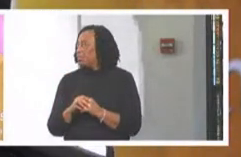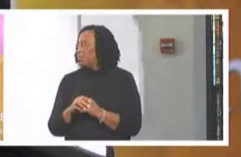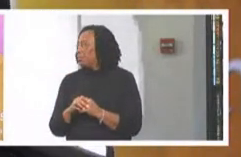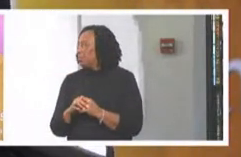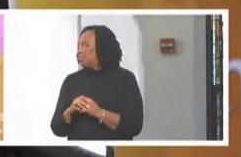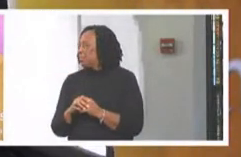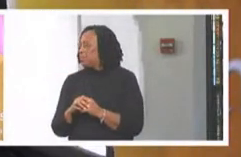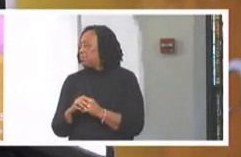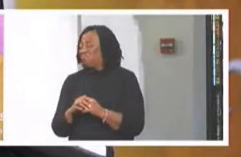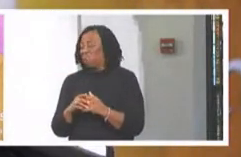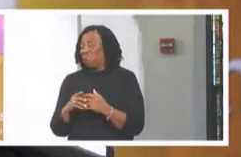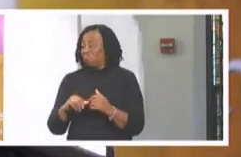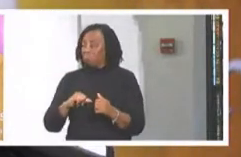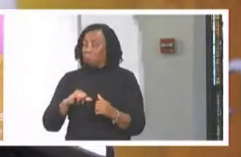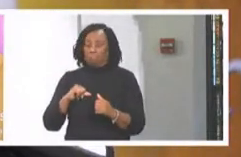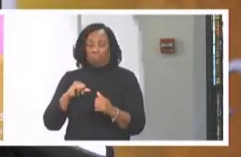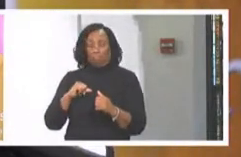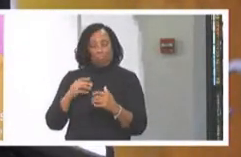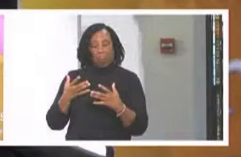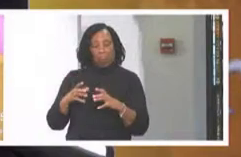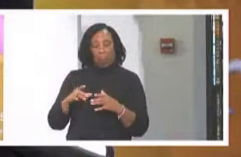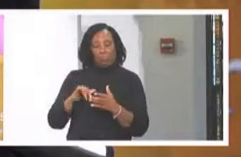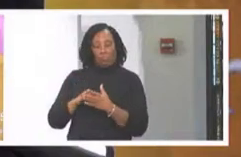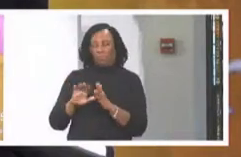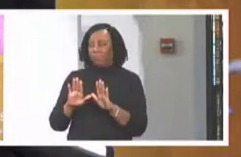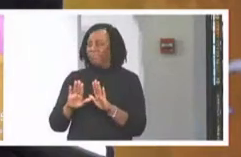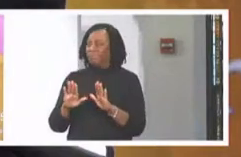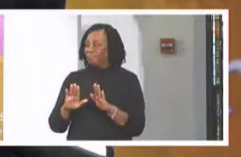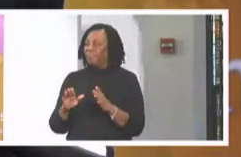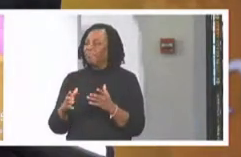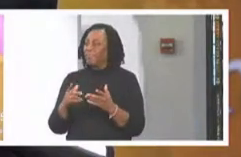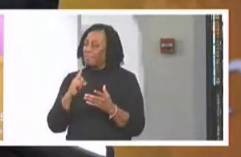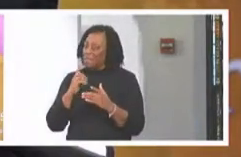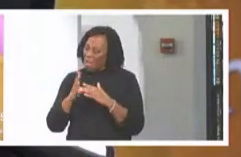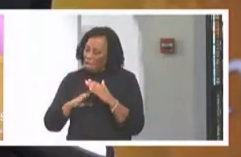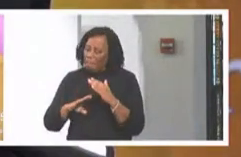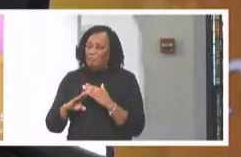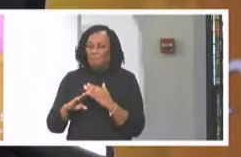Be proud. This is your time.